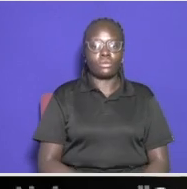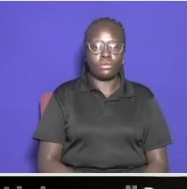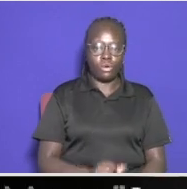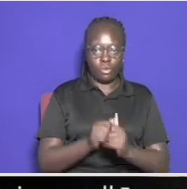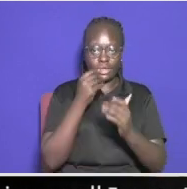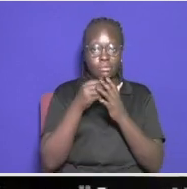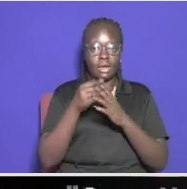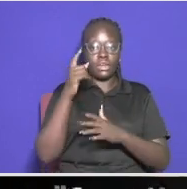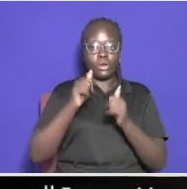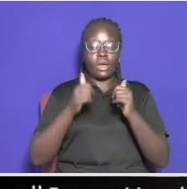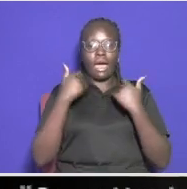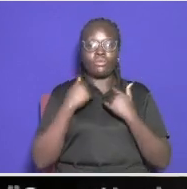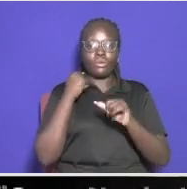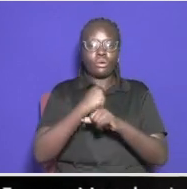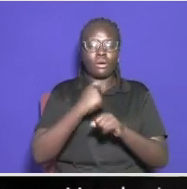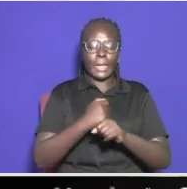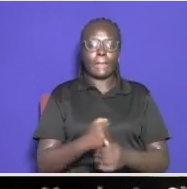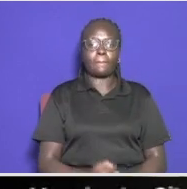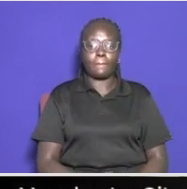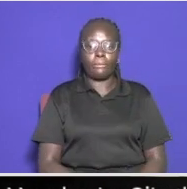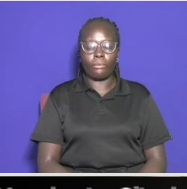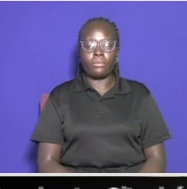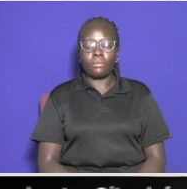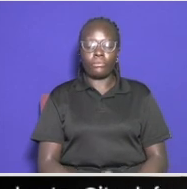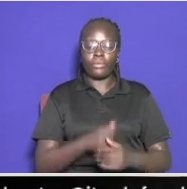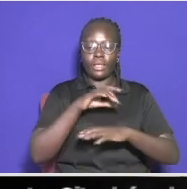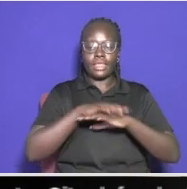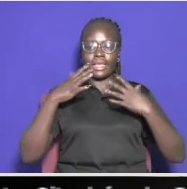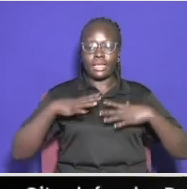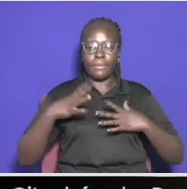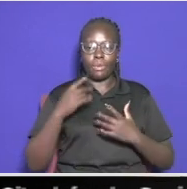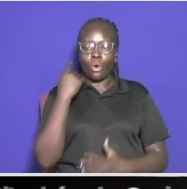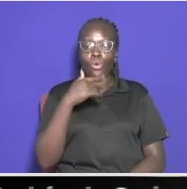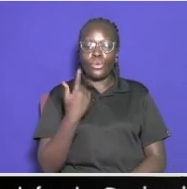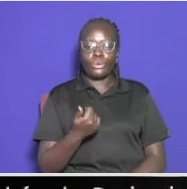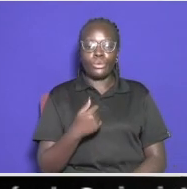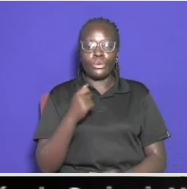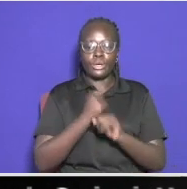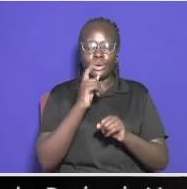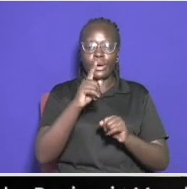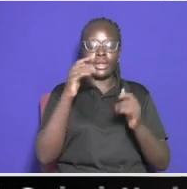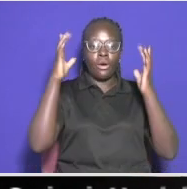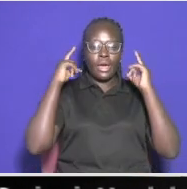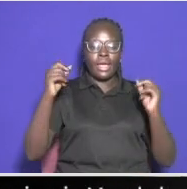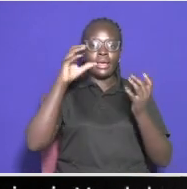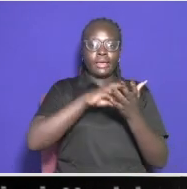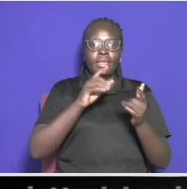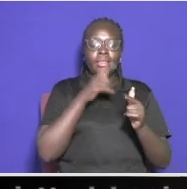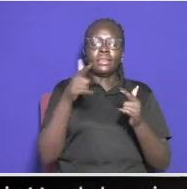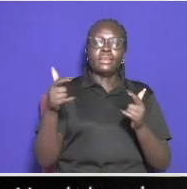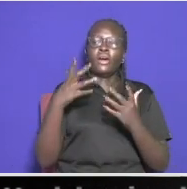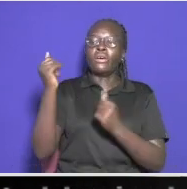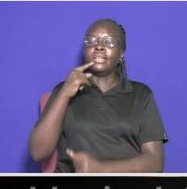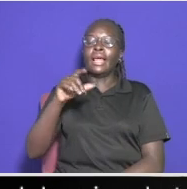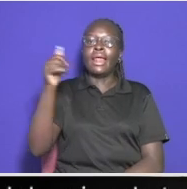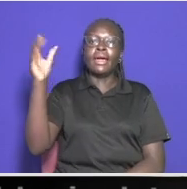amount. And it worked. And we'd get guys who, no, you do one wedding cake, then that client will go tell